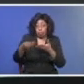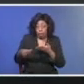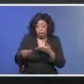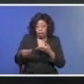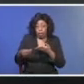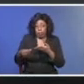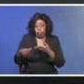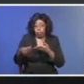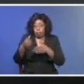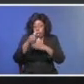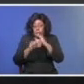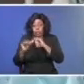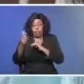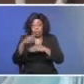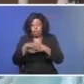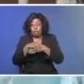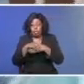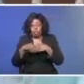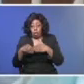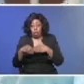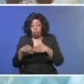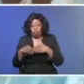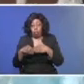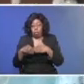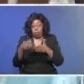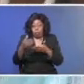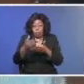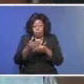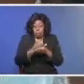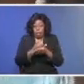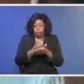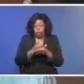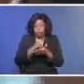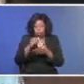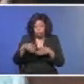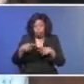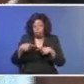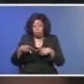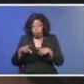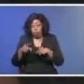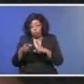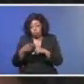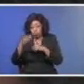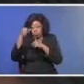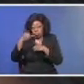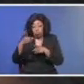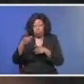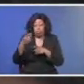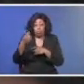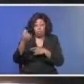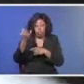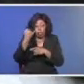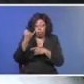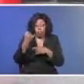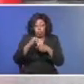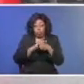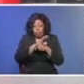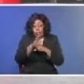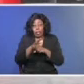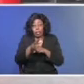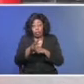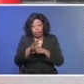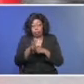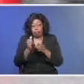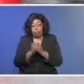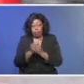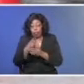at just under $10. And while some may opt out of going this route to determine one's COVID-19 status, for those